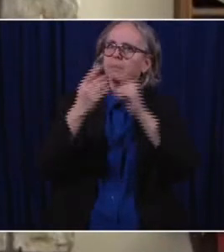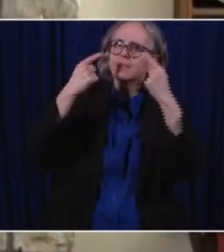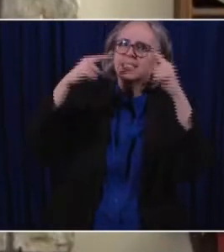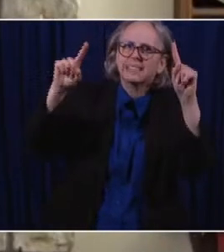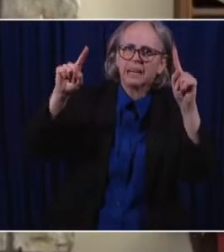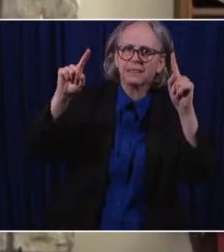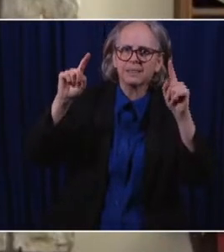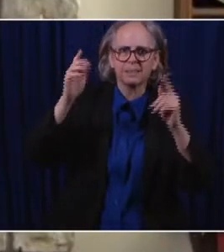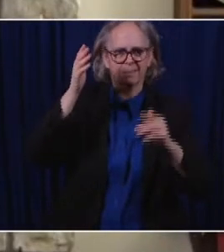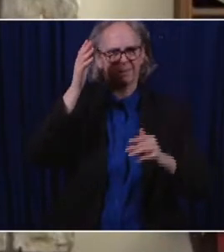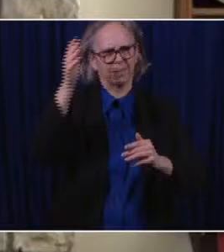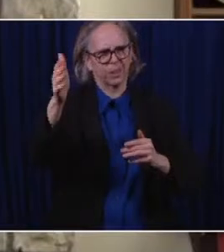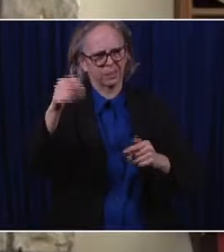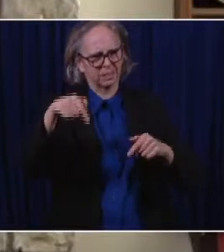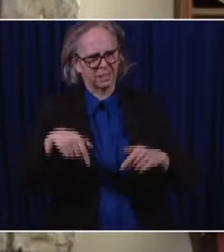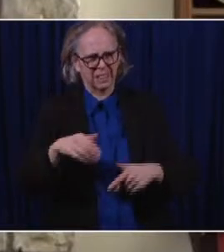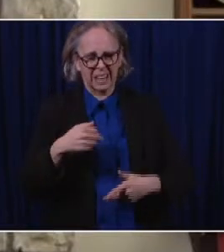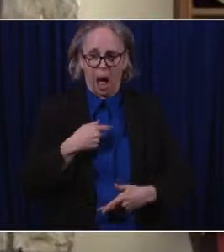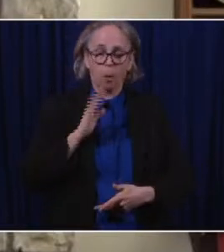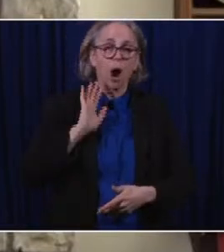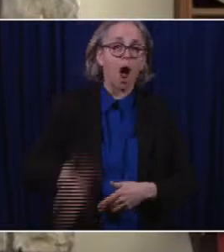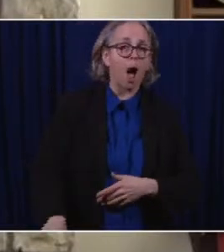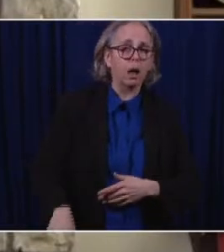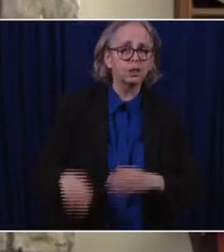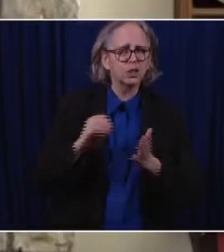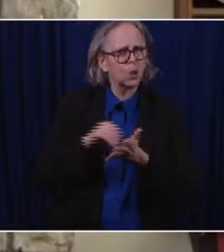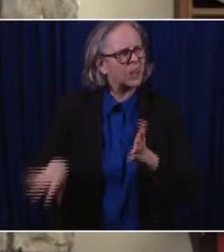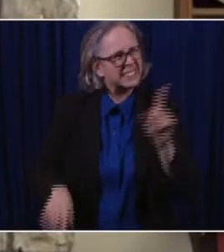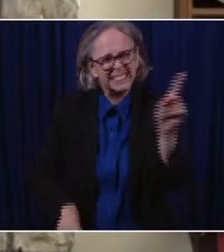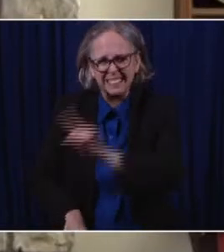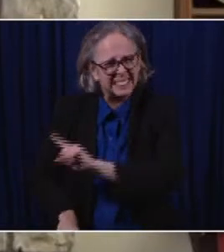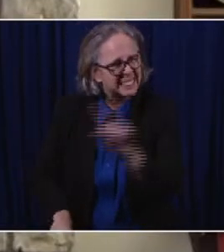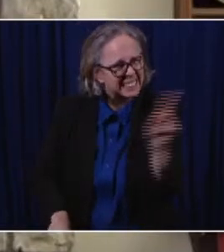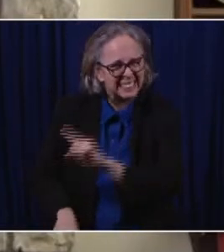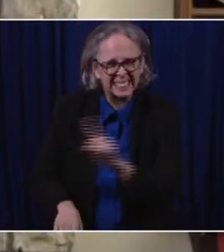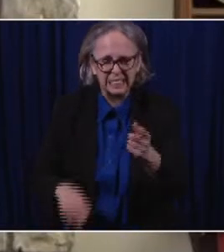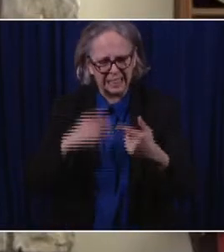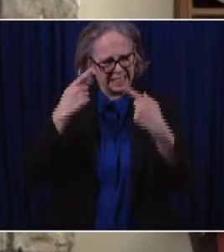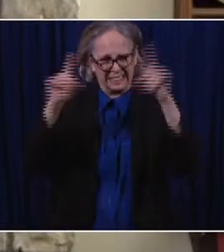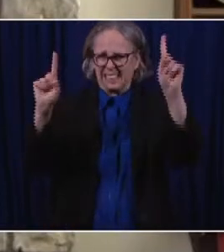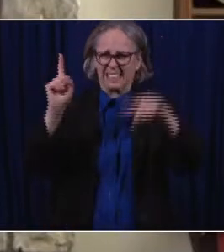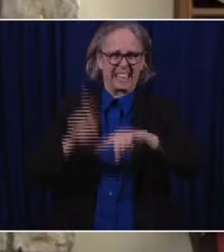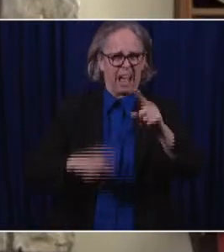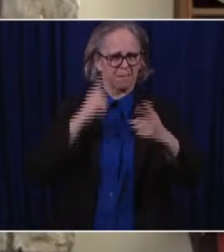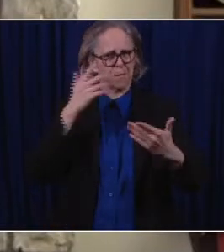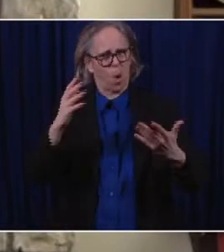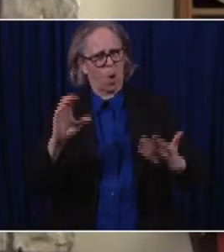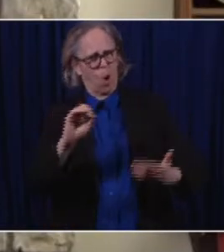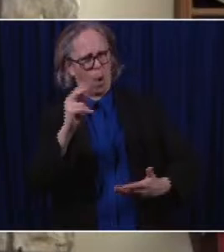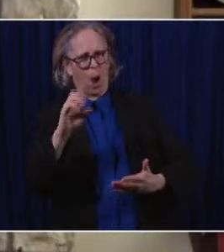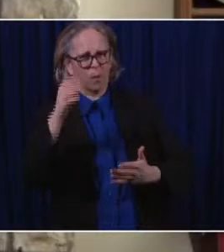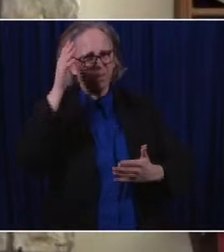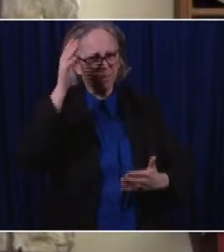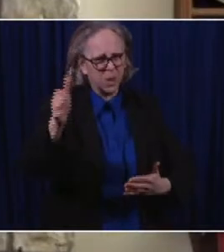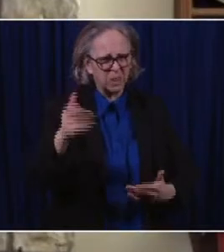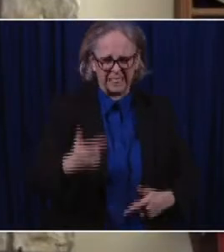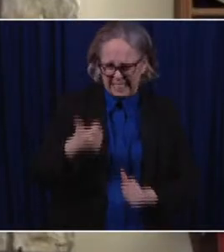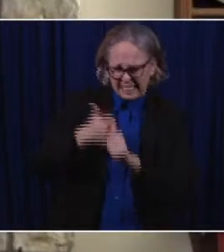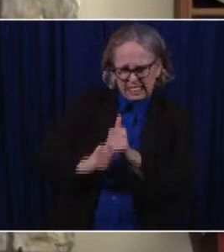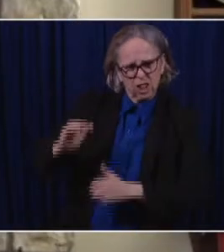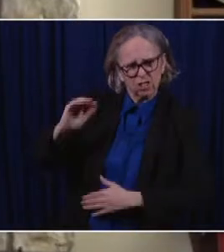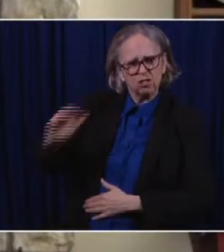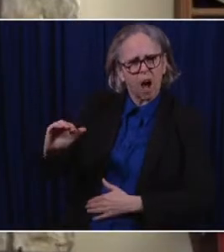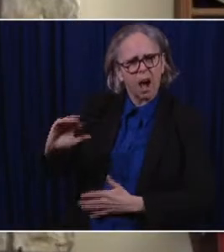children. Each child in Ohio, each child deserves the opportunity to live up to his or